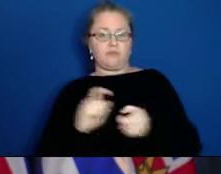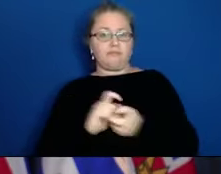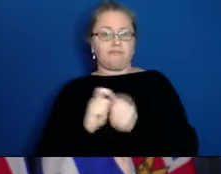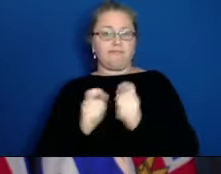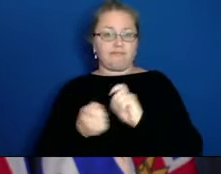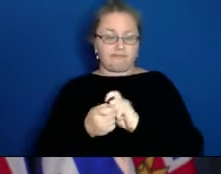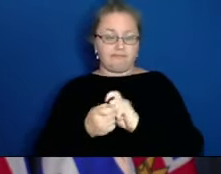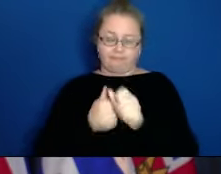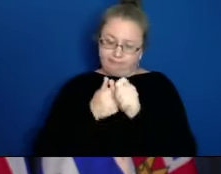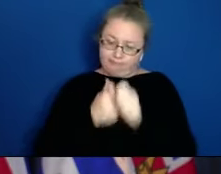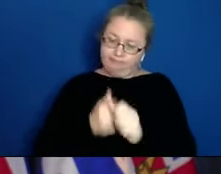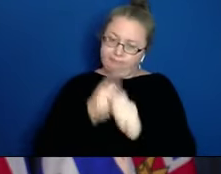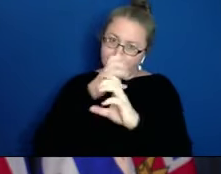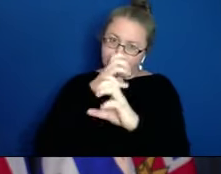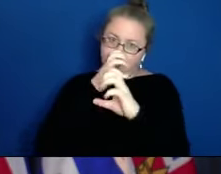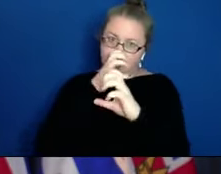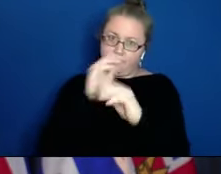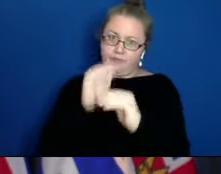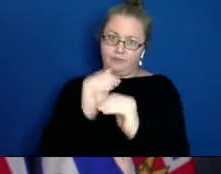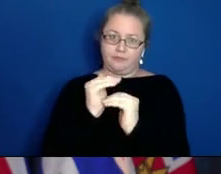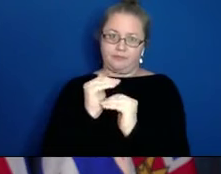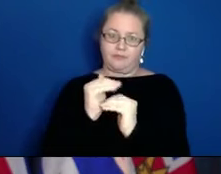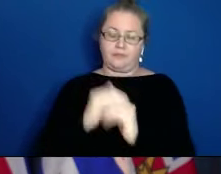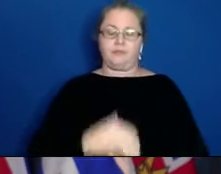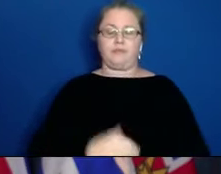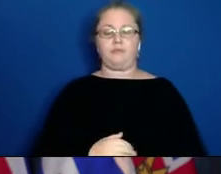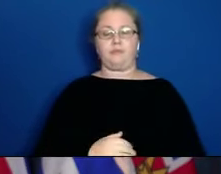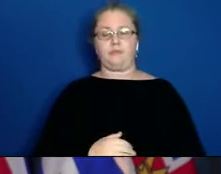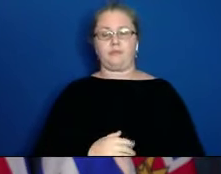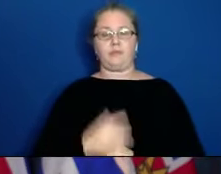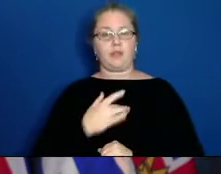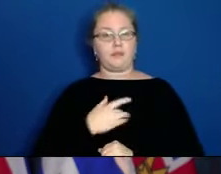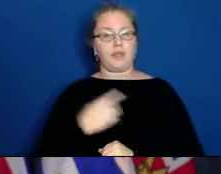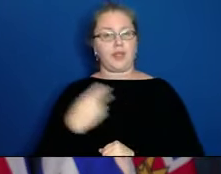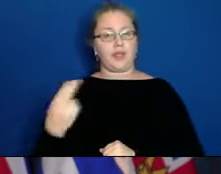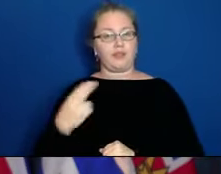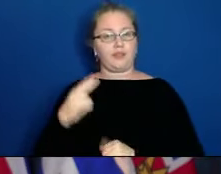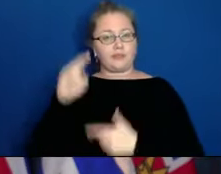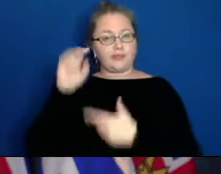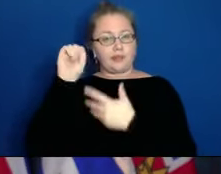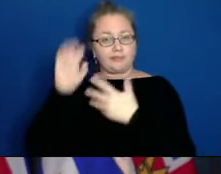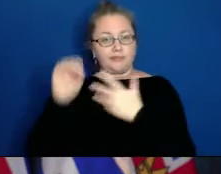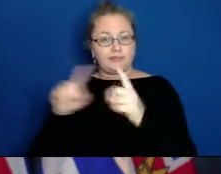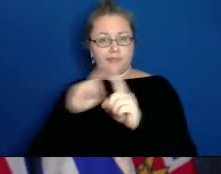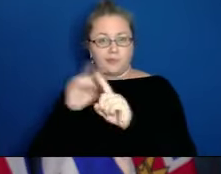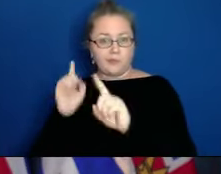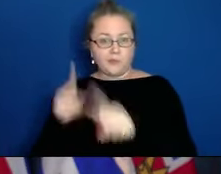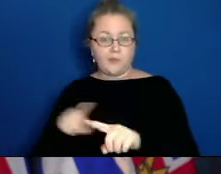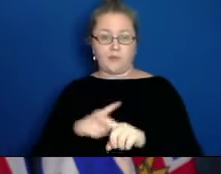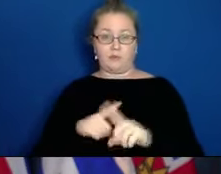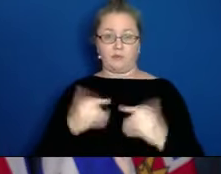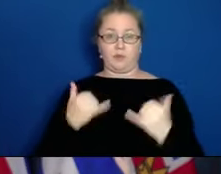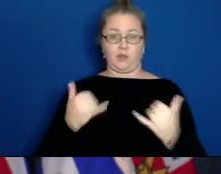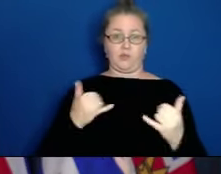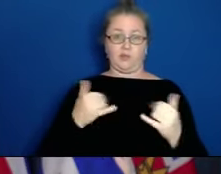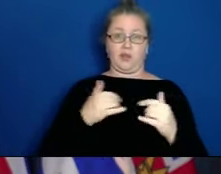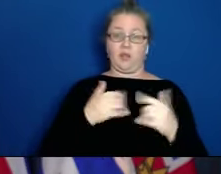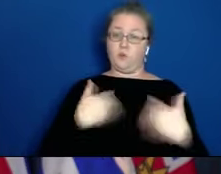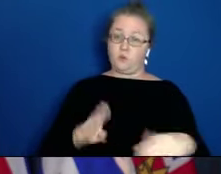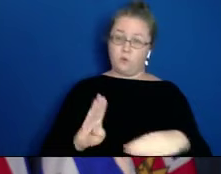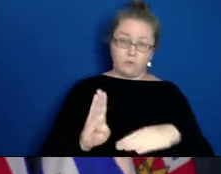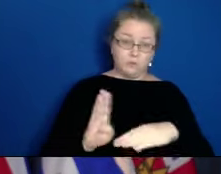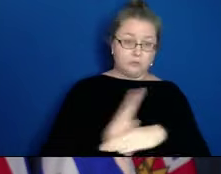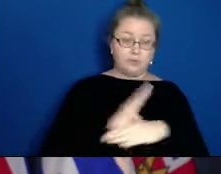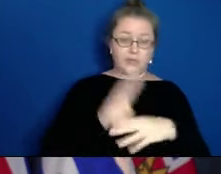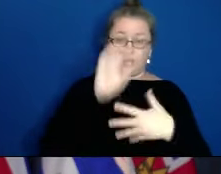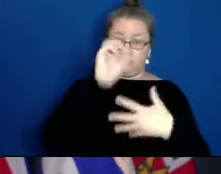added, two reports that I usually give on Thursday. I'm going to do them very briefly because this has been, as you can say, as you know, a very busy